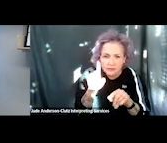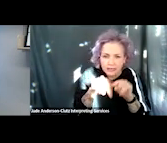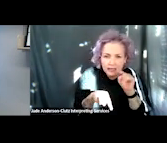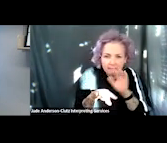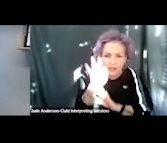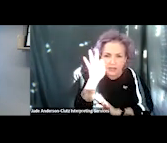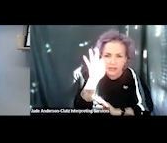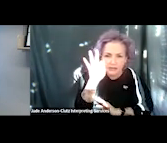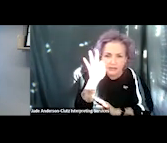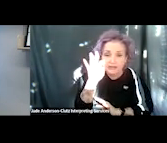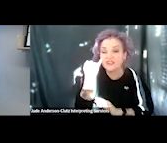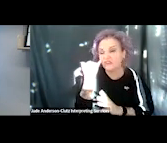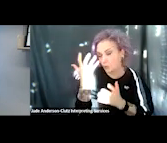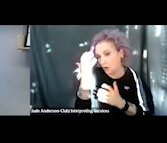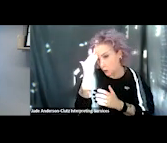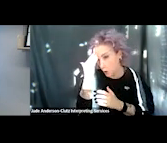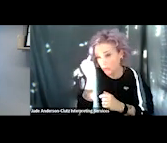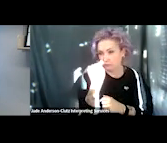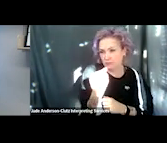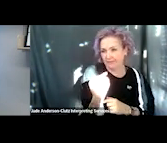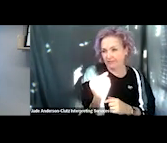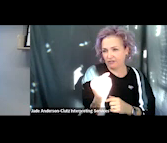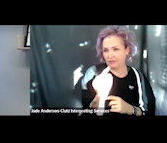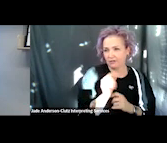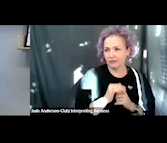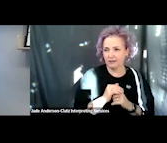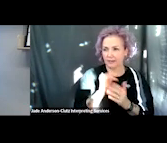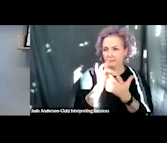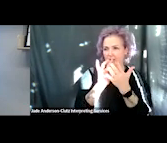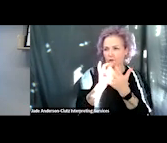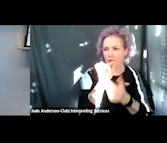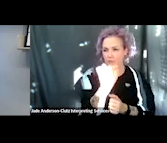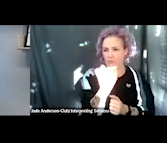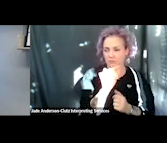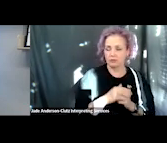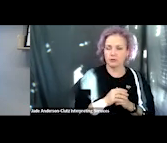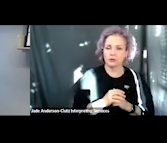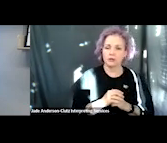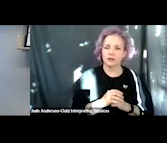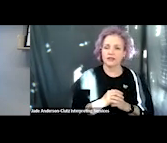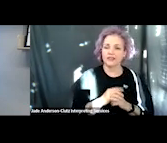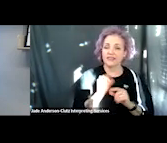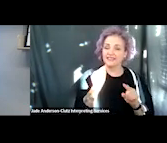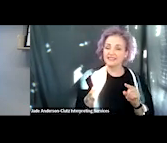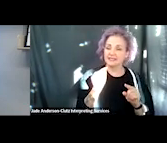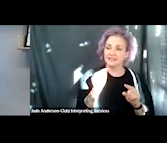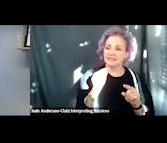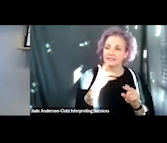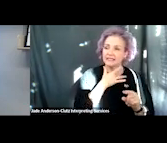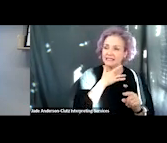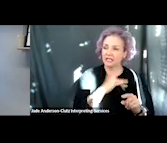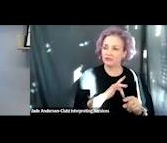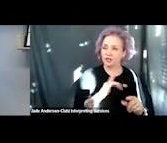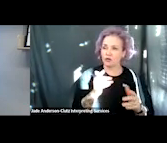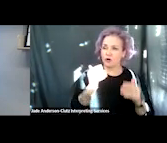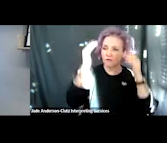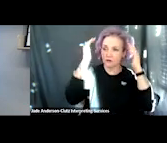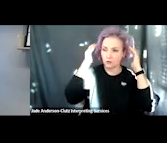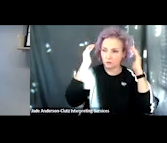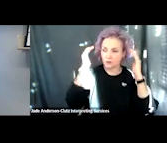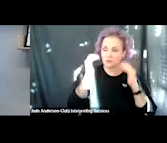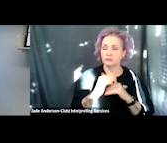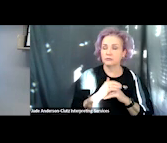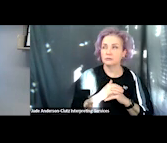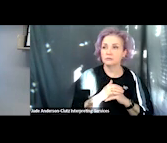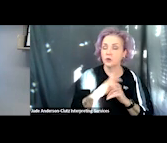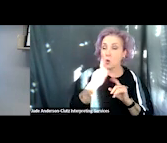middle. And sort of there's this idea of sensory overload, but when our brain actually encounters a lot of sensory information,